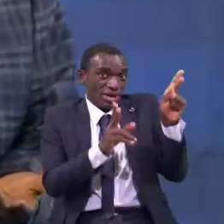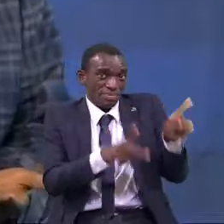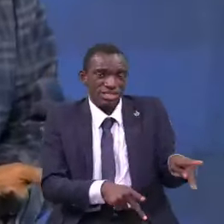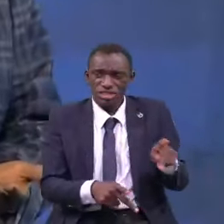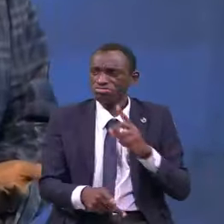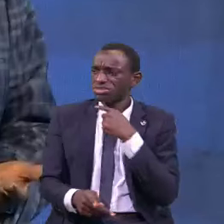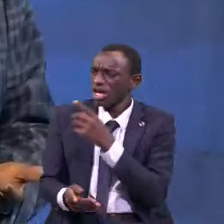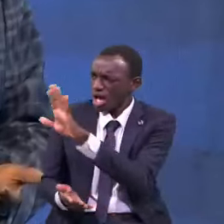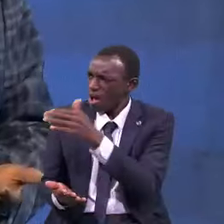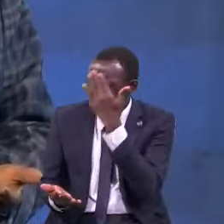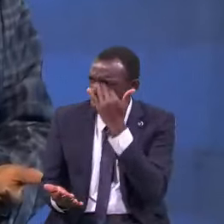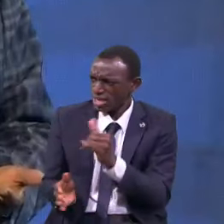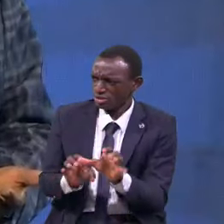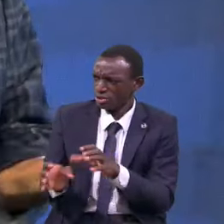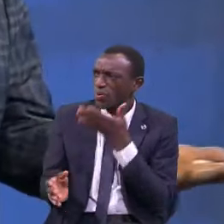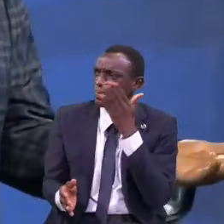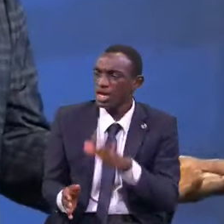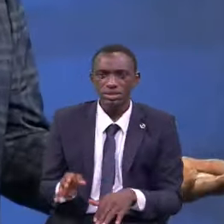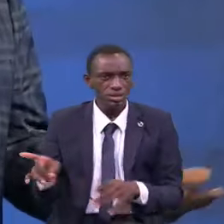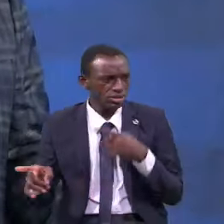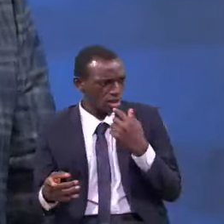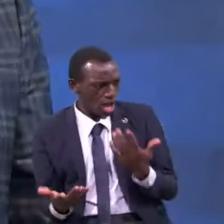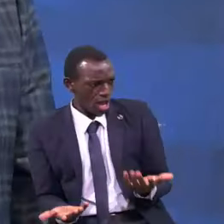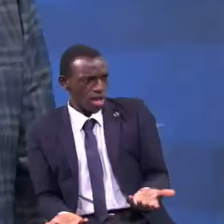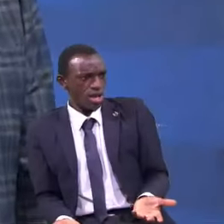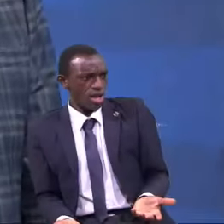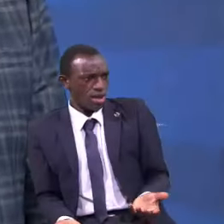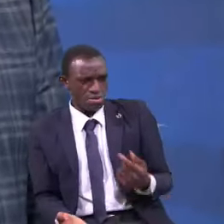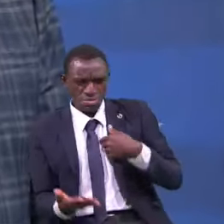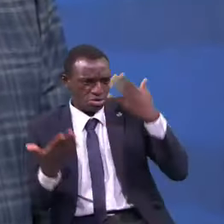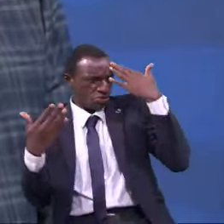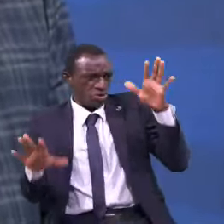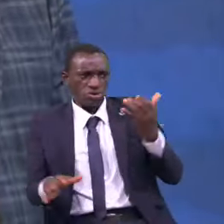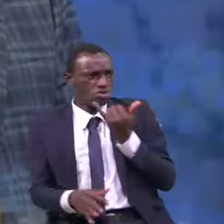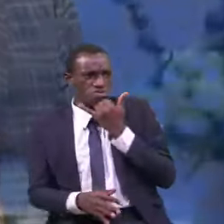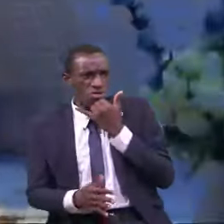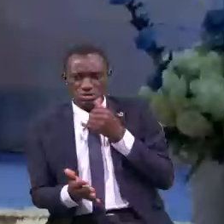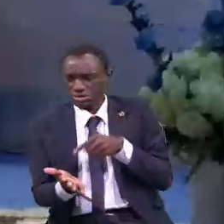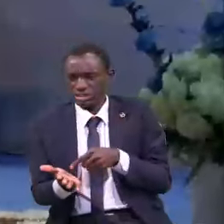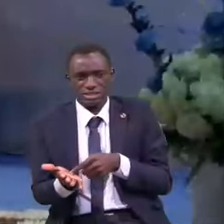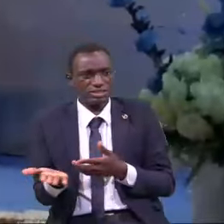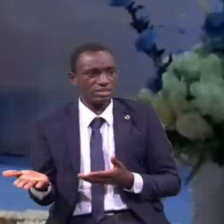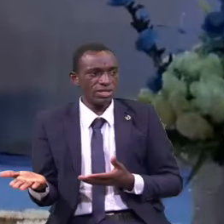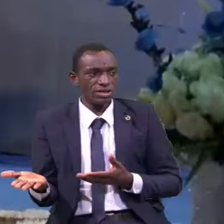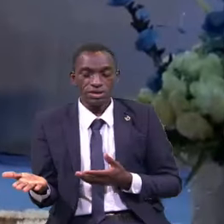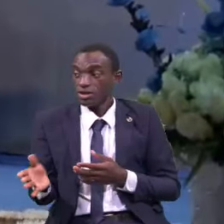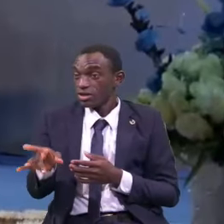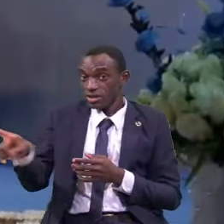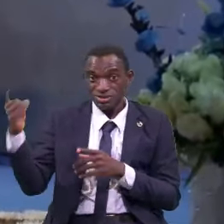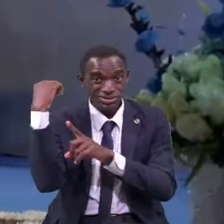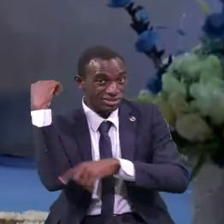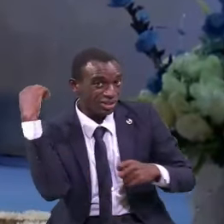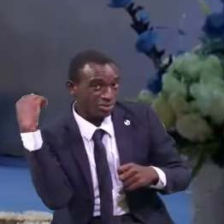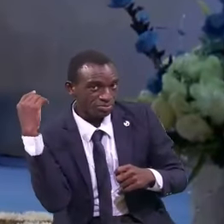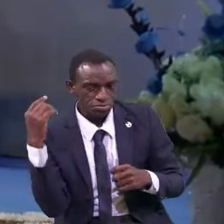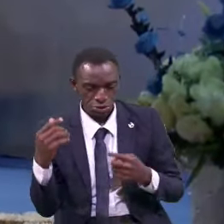they say, what? I didn't know that was wrong. They steal. I